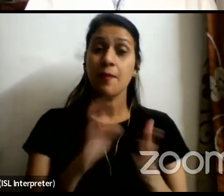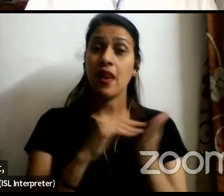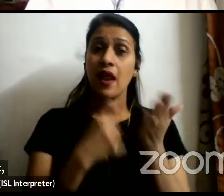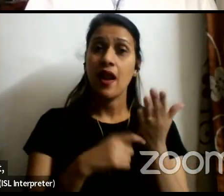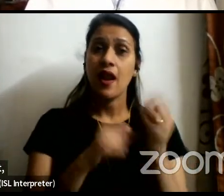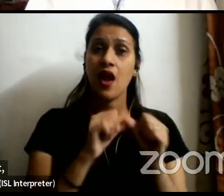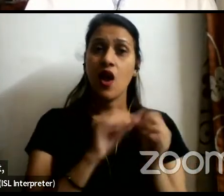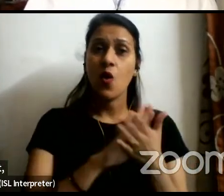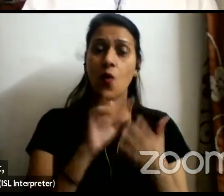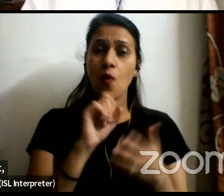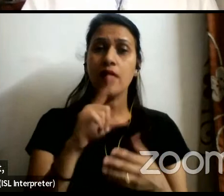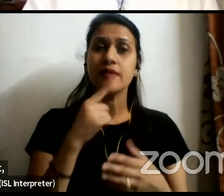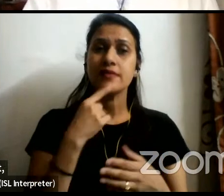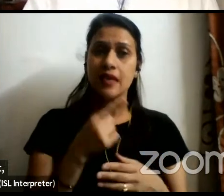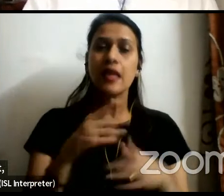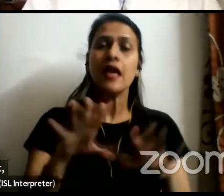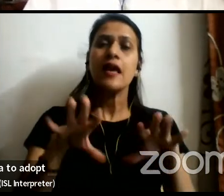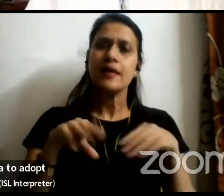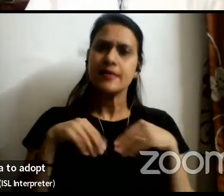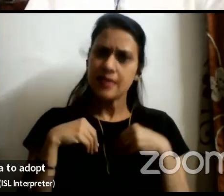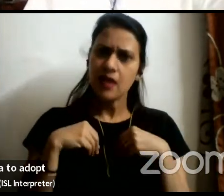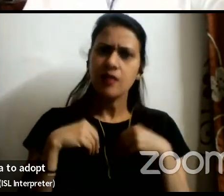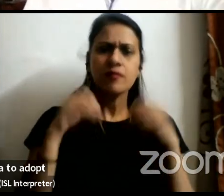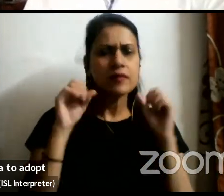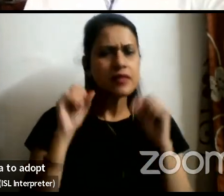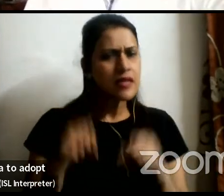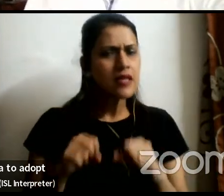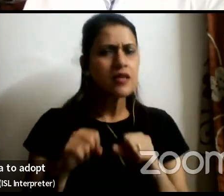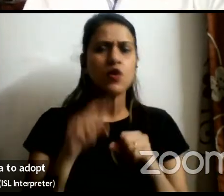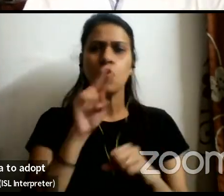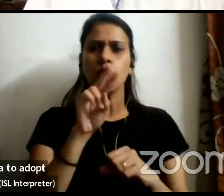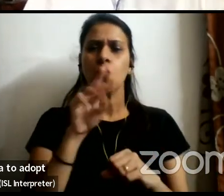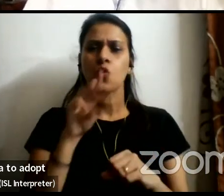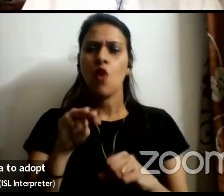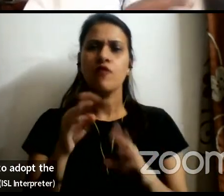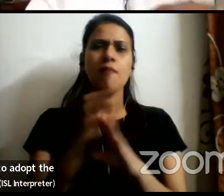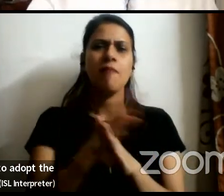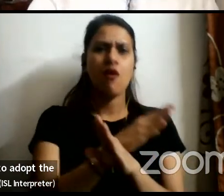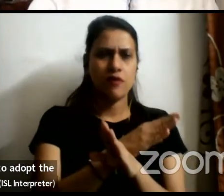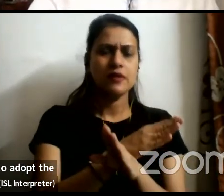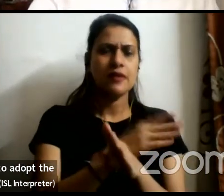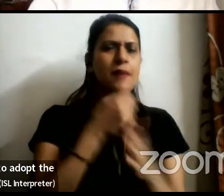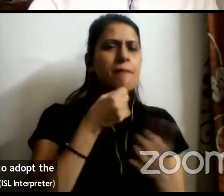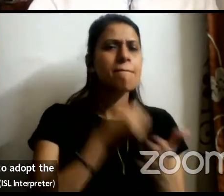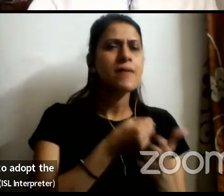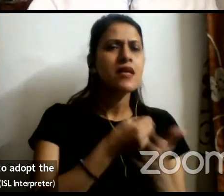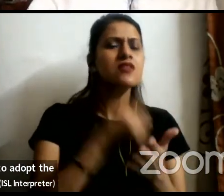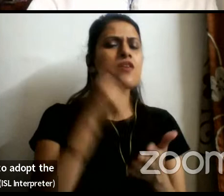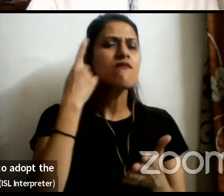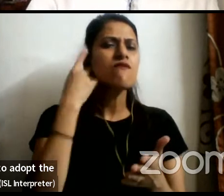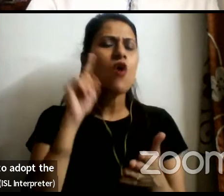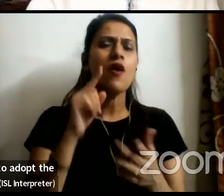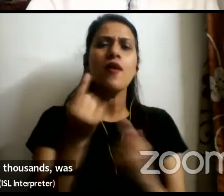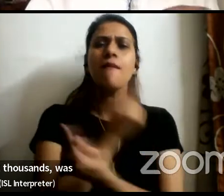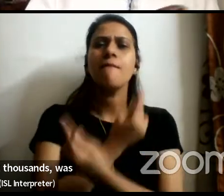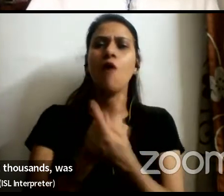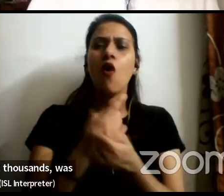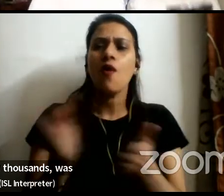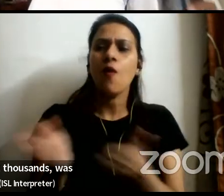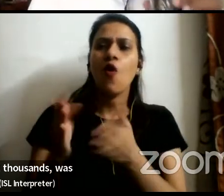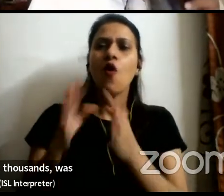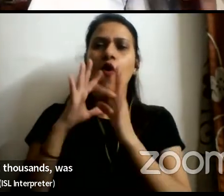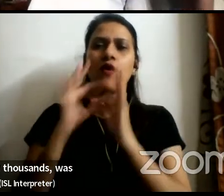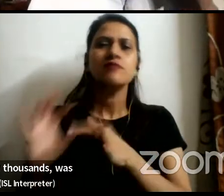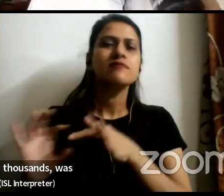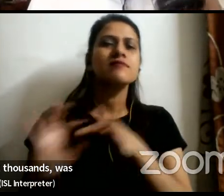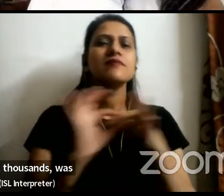the idea to adopt a competition law, at least in the early 2000s, was primarily politically motivated because there was a statement that India